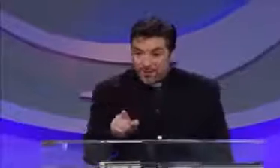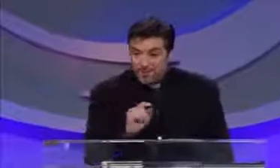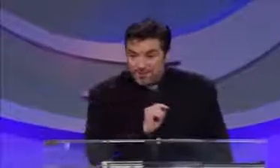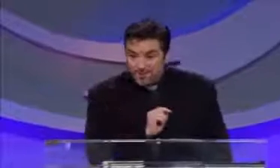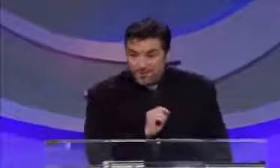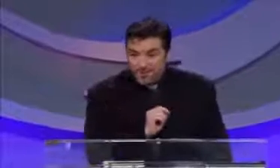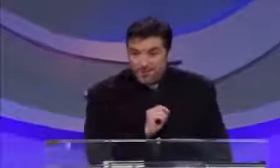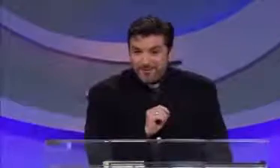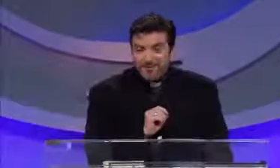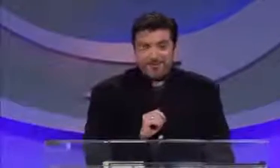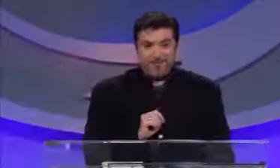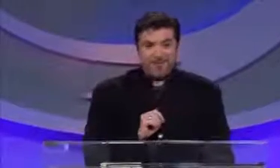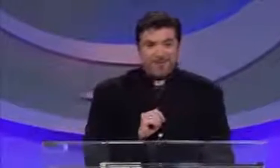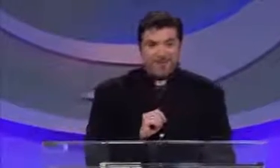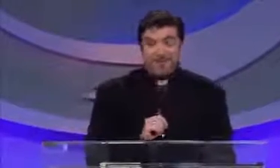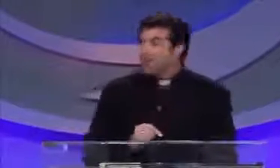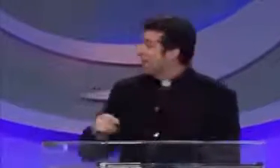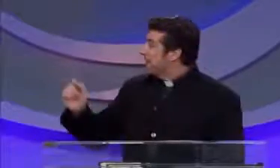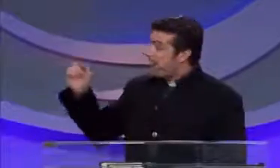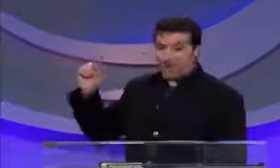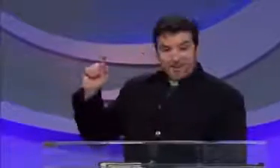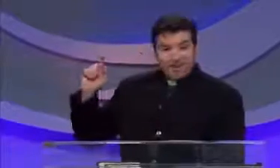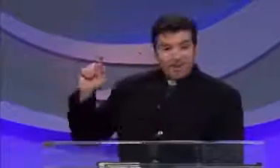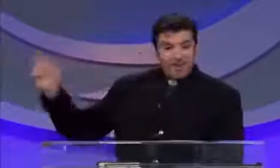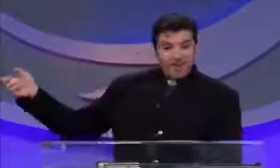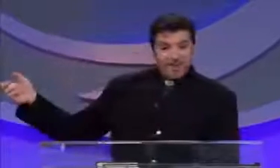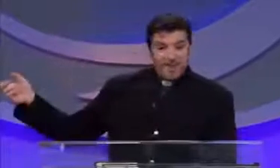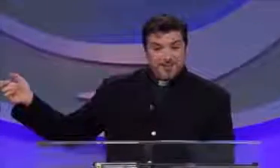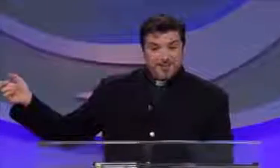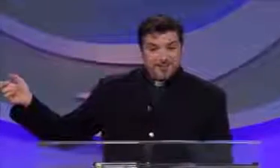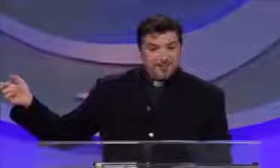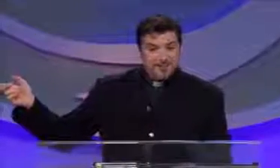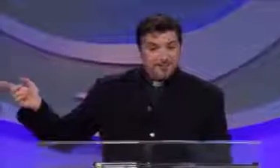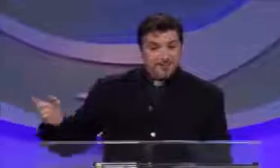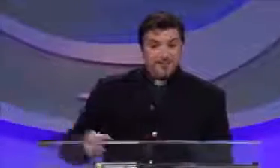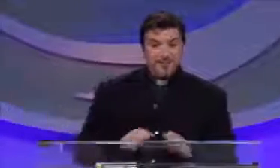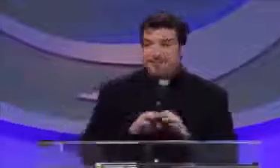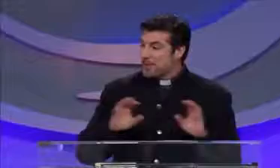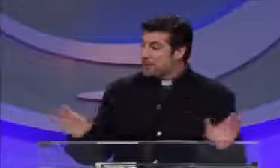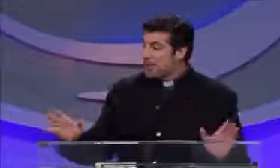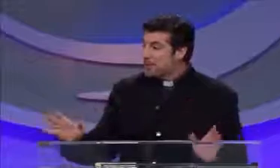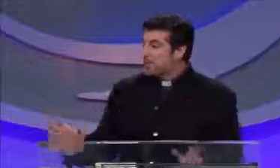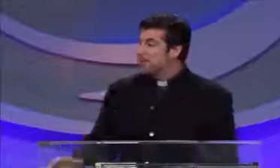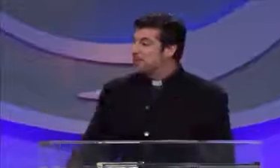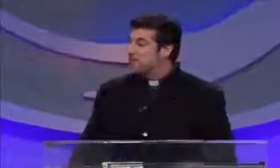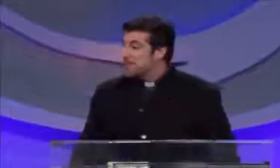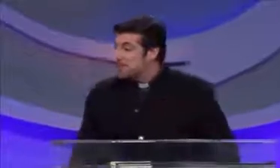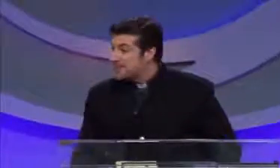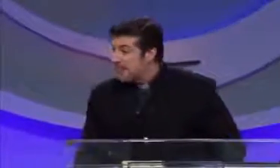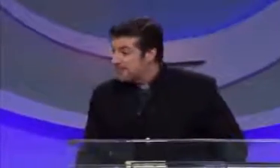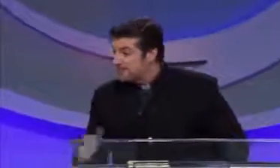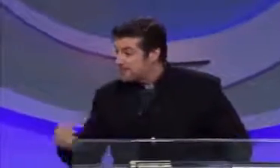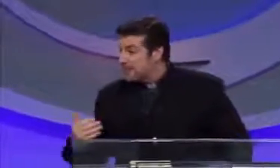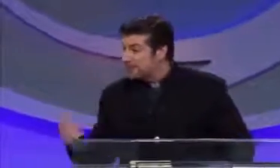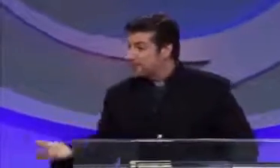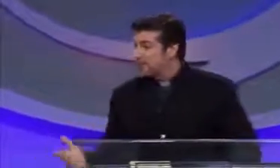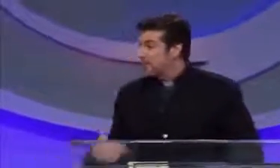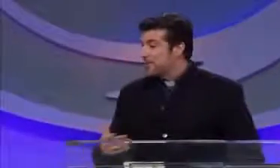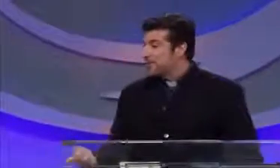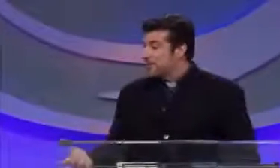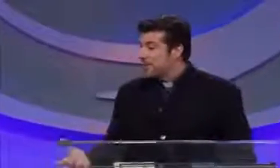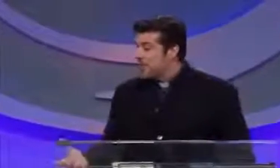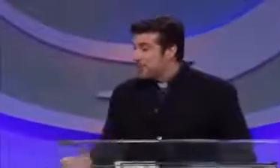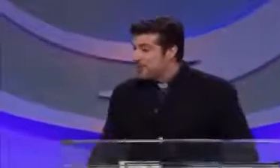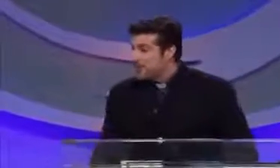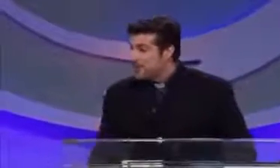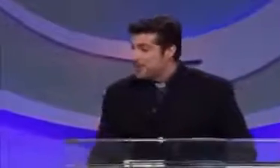a video?" And so we've had it edited. We've had it subtitled because he speaks in Italian.